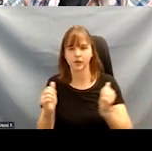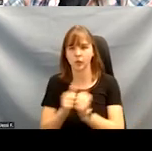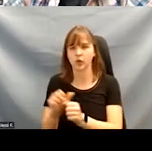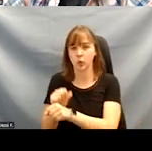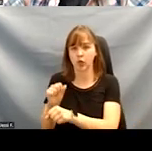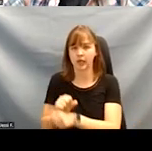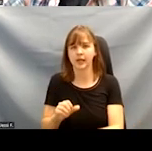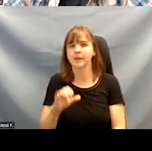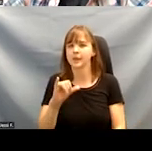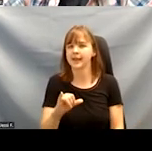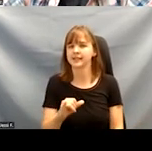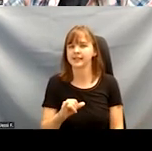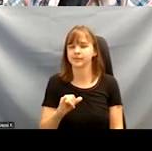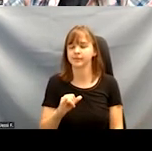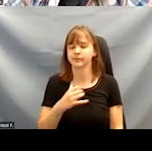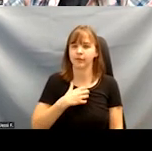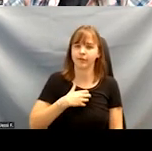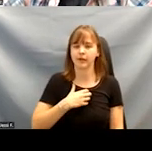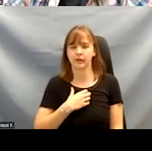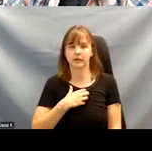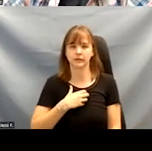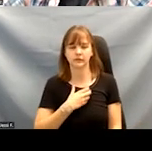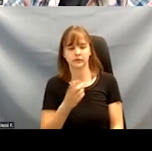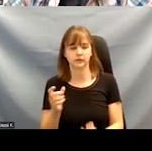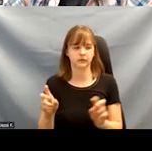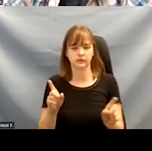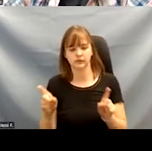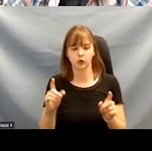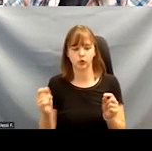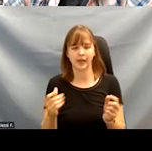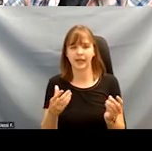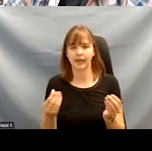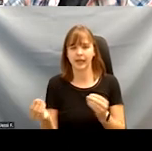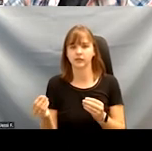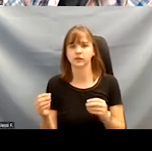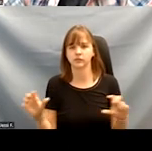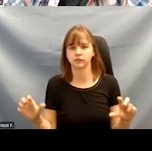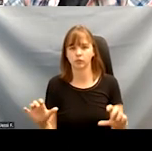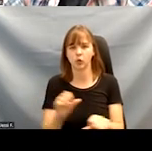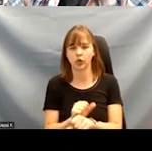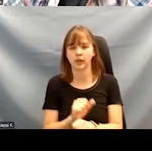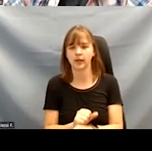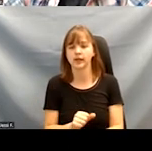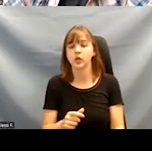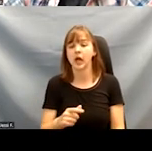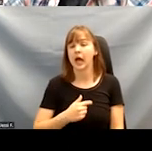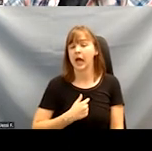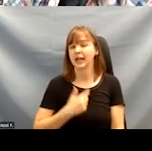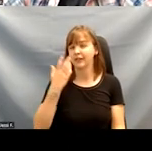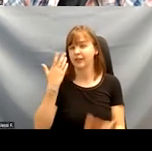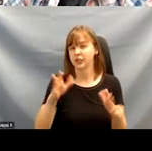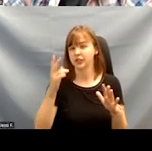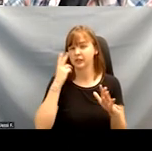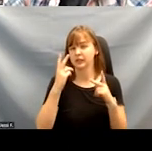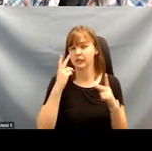I see it from the standpoint of entrepreneurial sometimes, and I see it from portfolio companies that